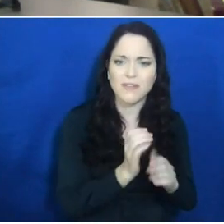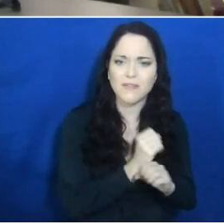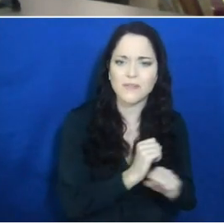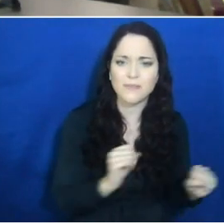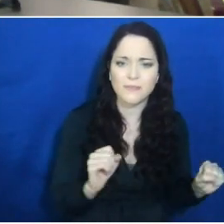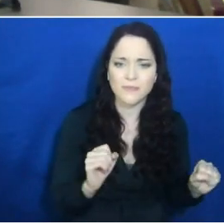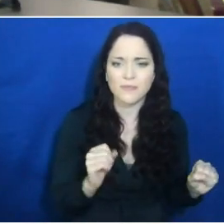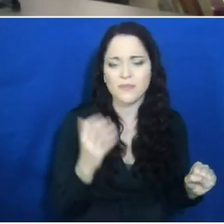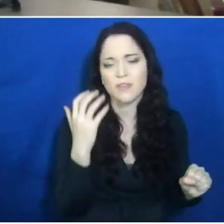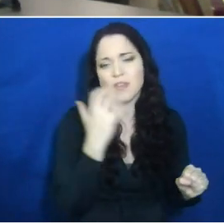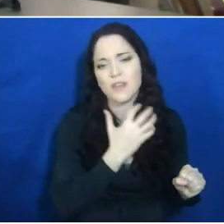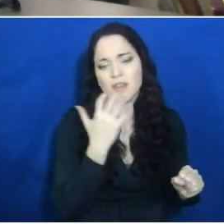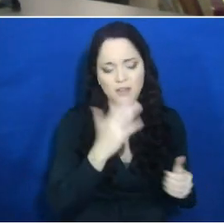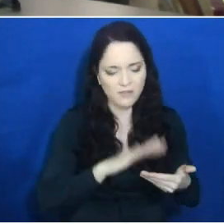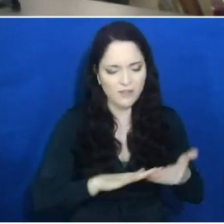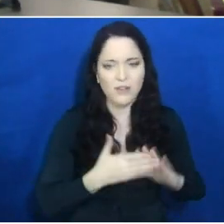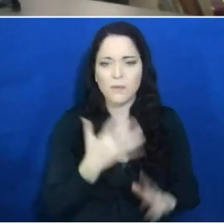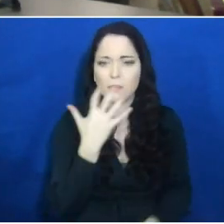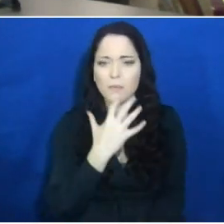do.